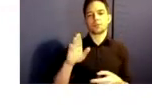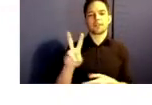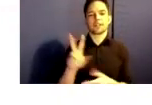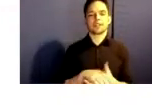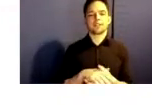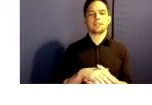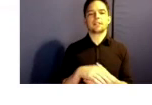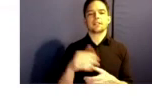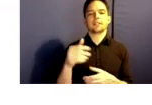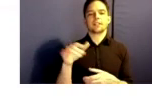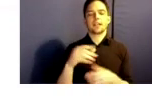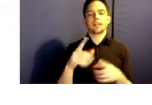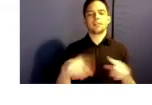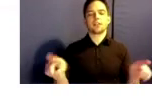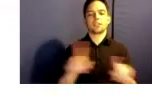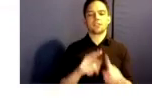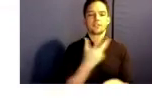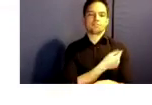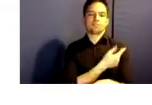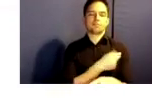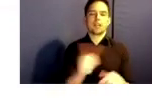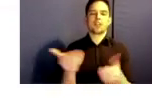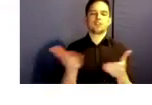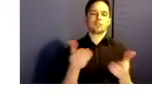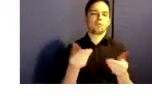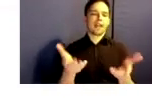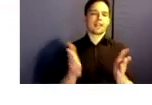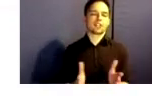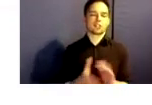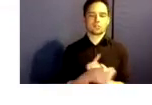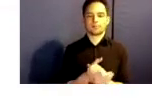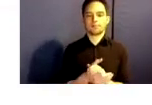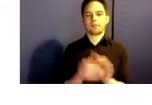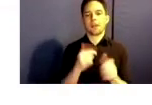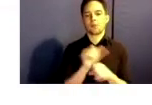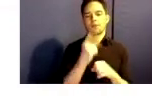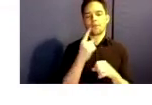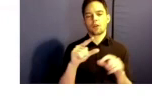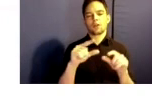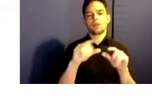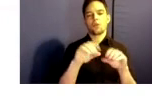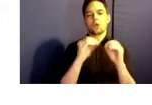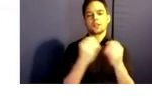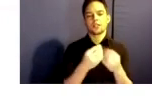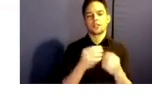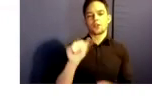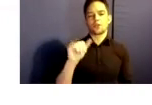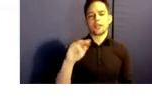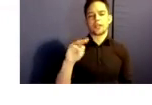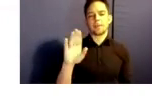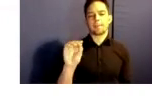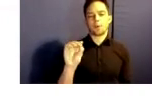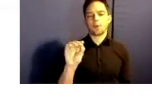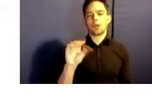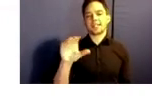included various organizations and other service providers. So I was working for an organization called Rainbow Initiative, and they had these Rainbow Centers that